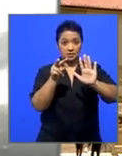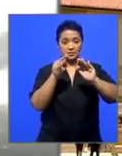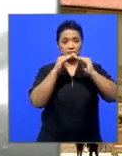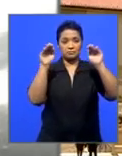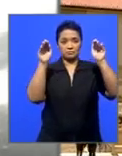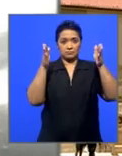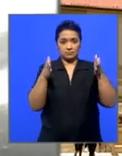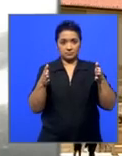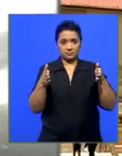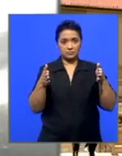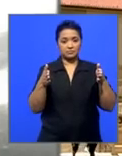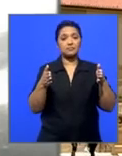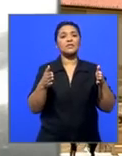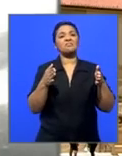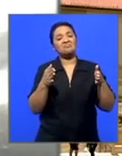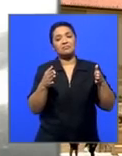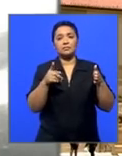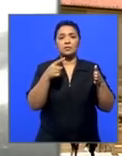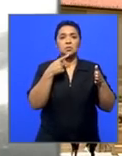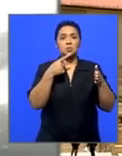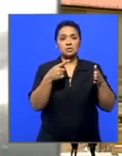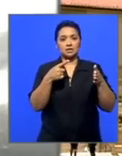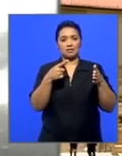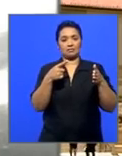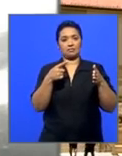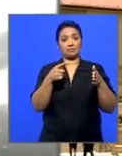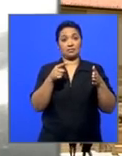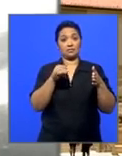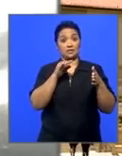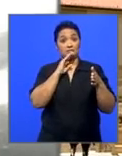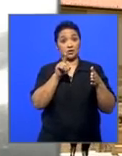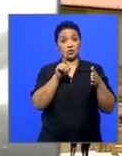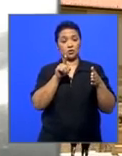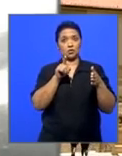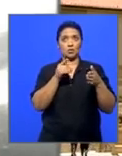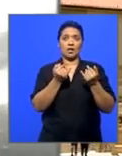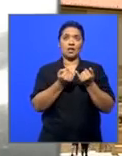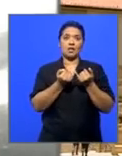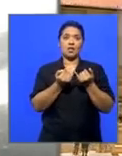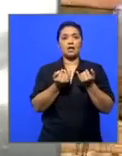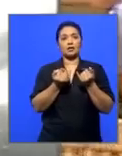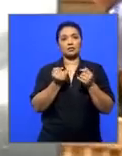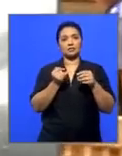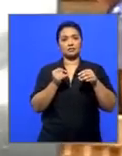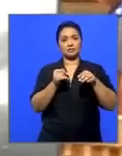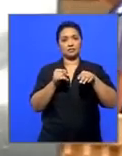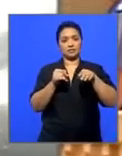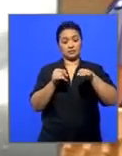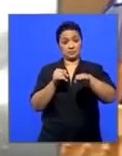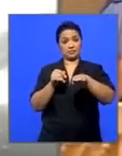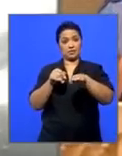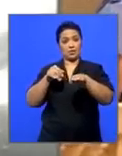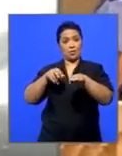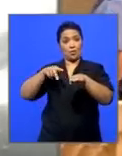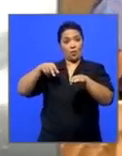was, if you were to say walk back, right, walk all the way back, it